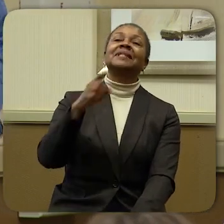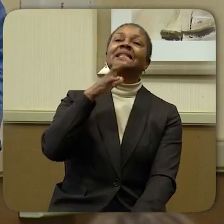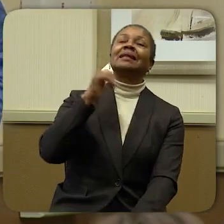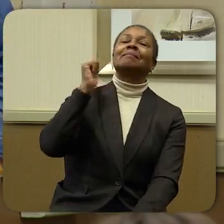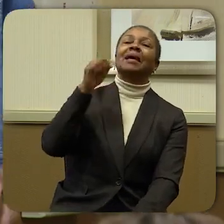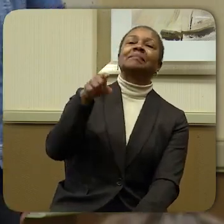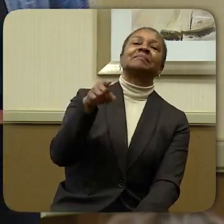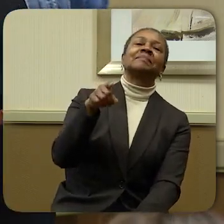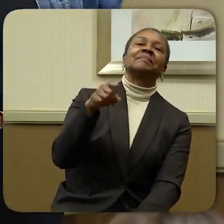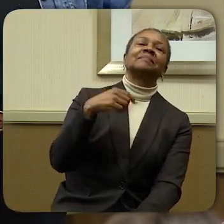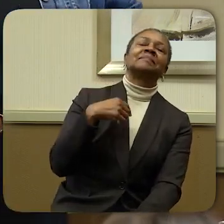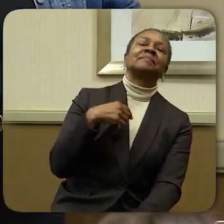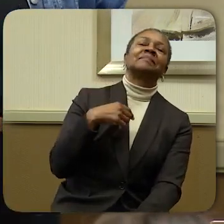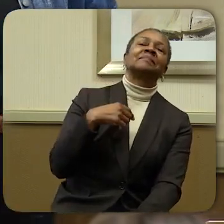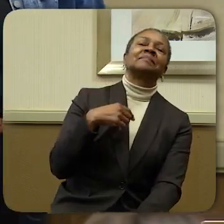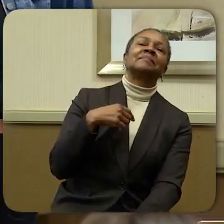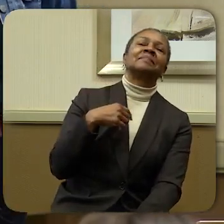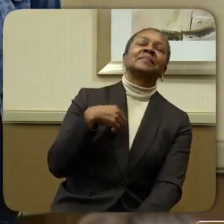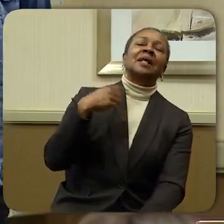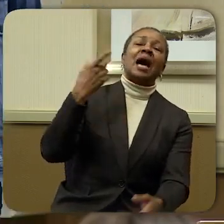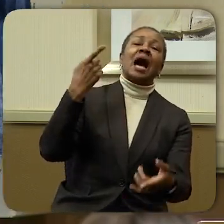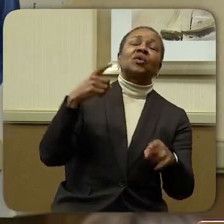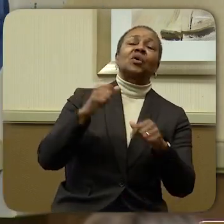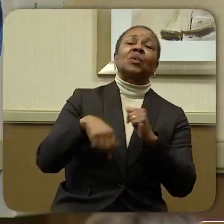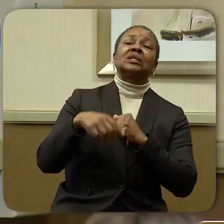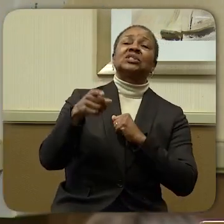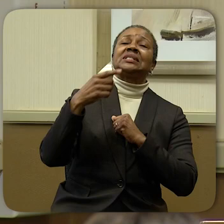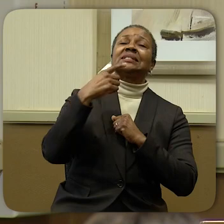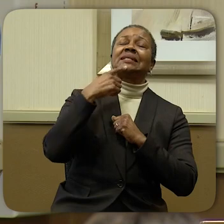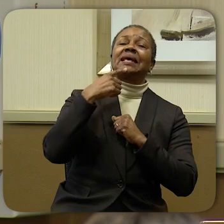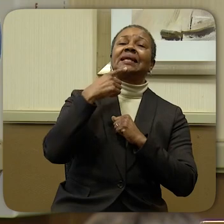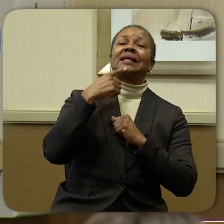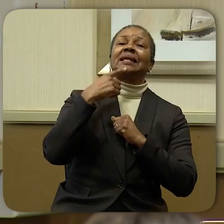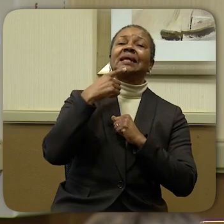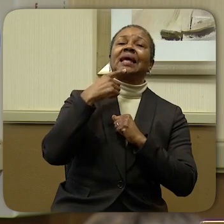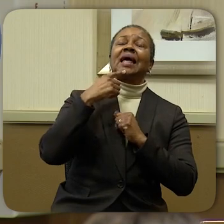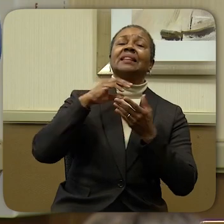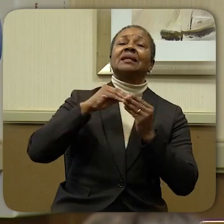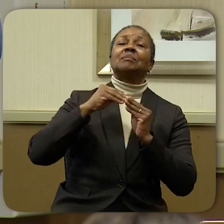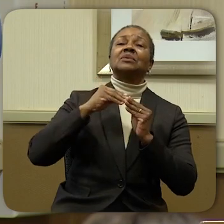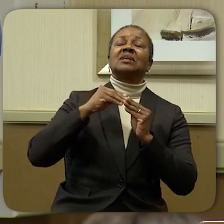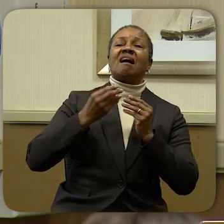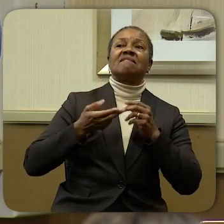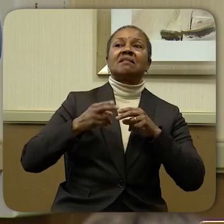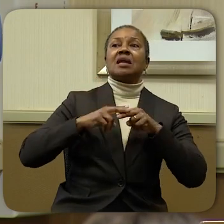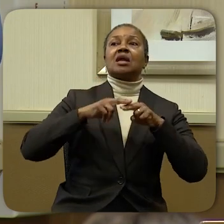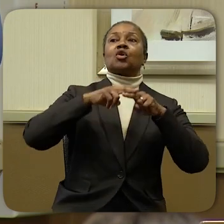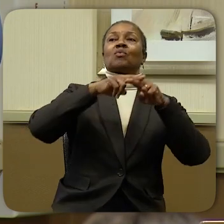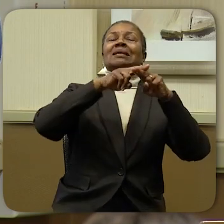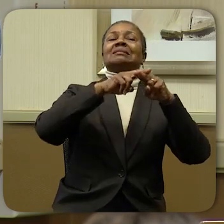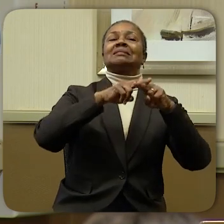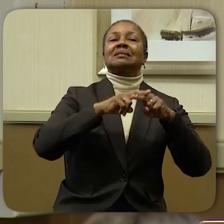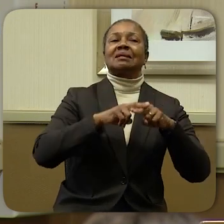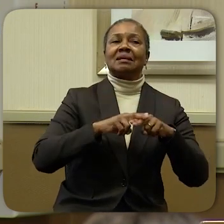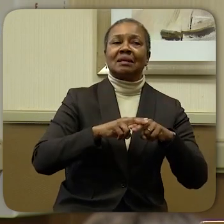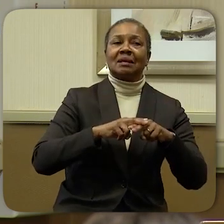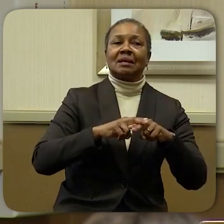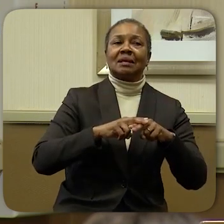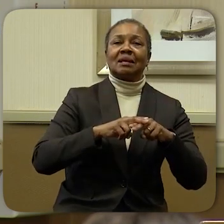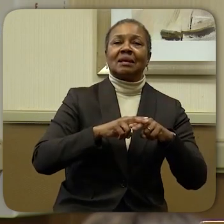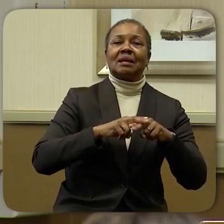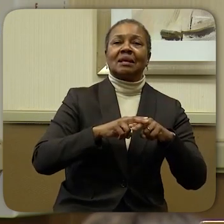Go ahead. Well, I have to agree with what you said, and what she was saying is that the numbers have just increased so much. And I